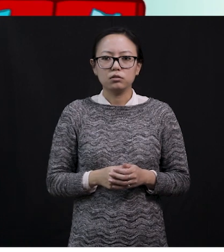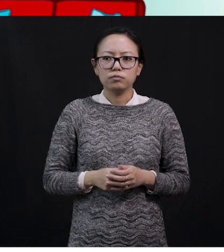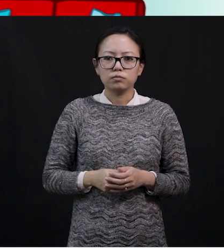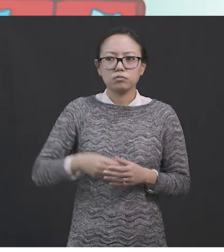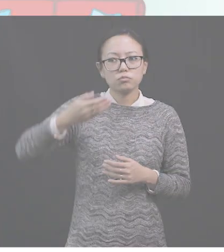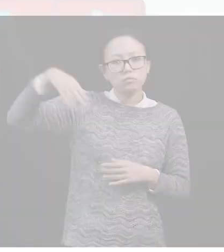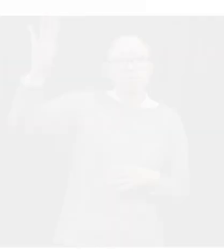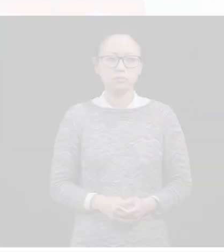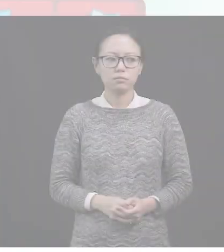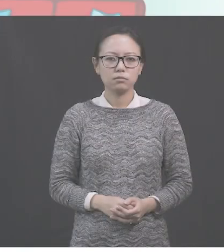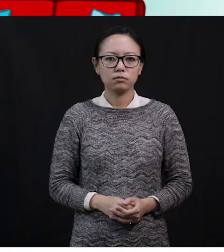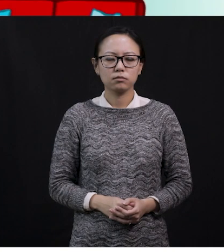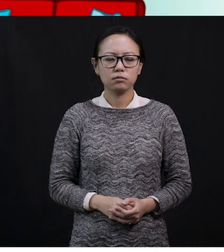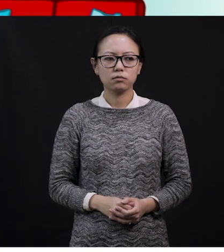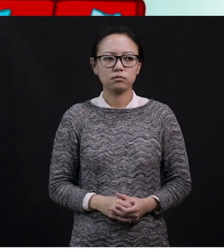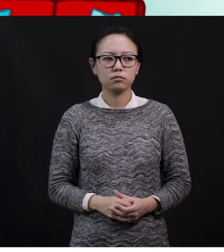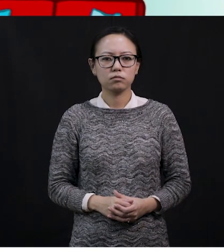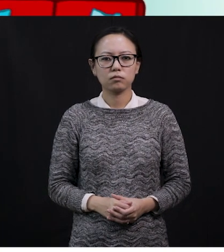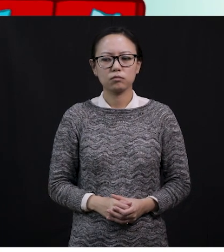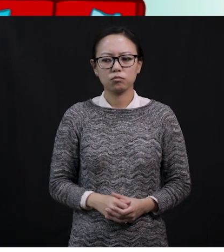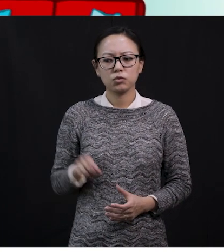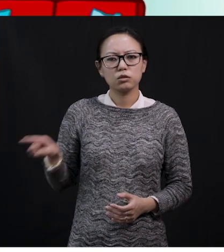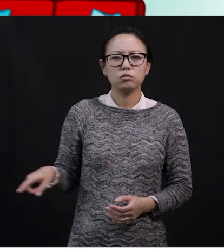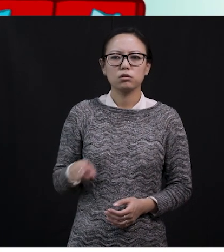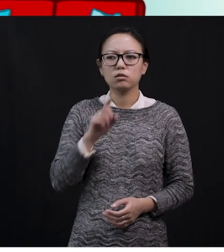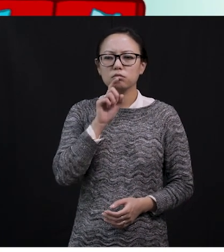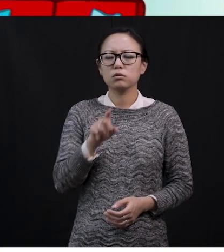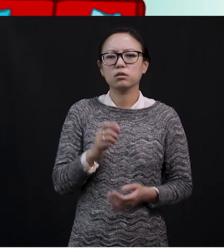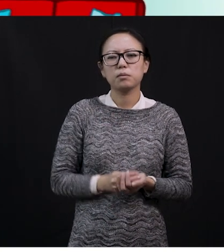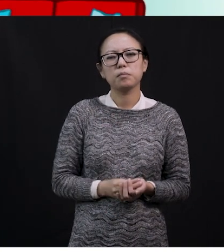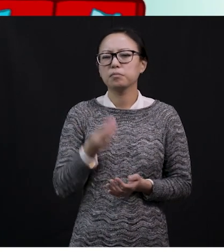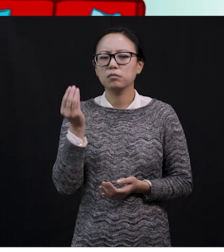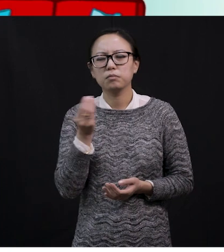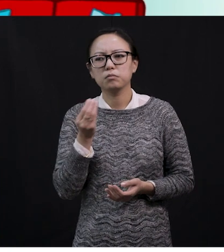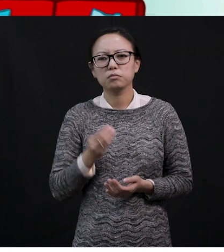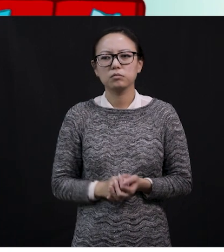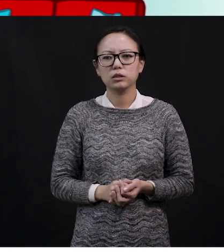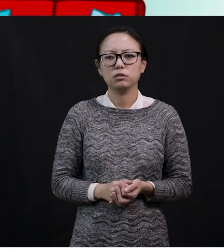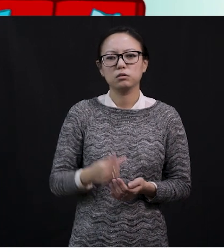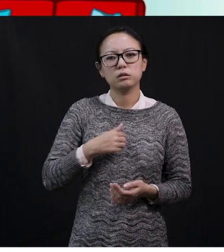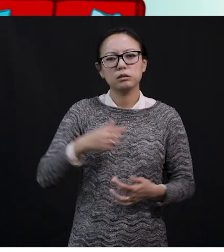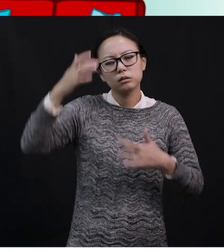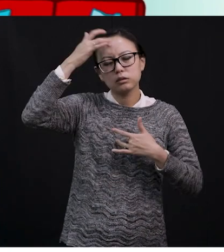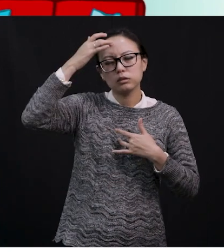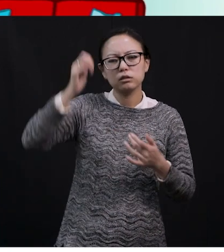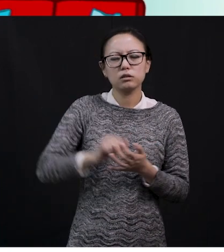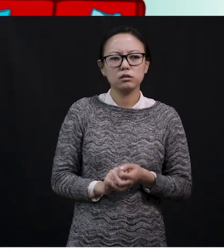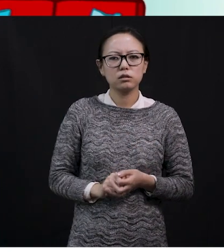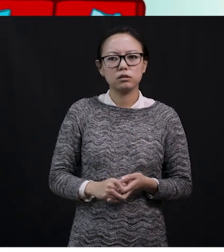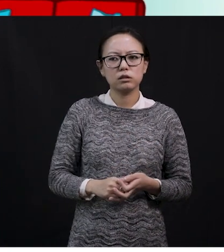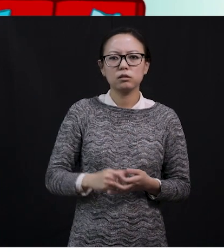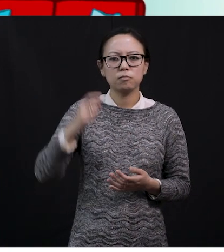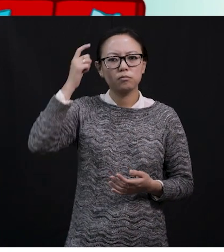remember anything. And he pleaded to the doctor, "You must cure me of this horrible illness. I can't tell